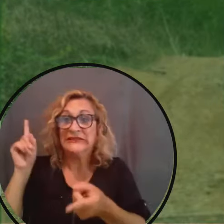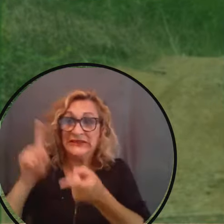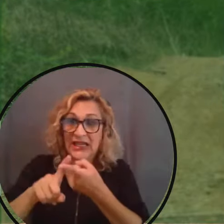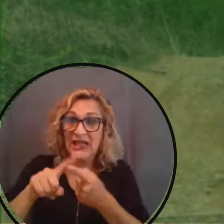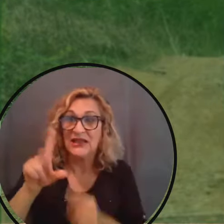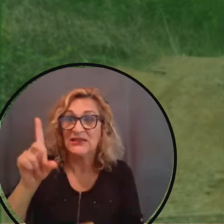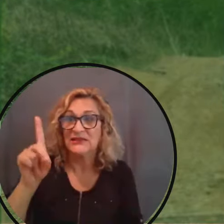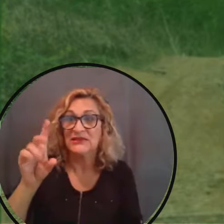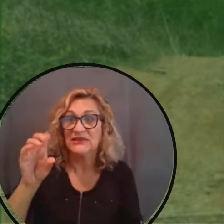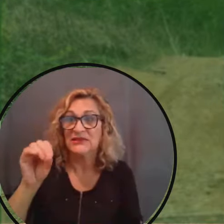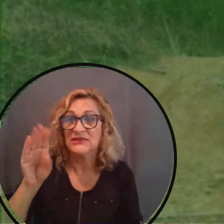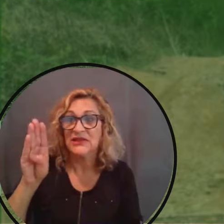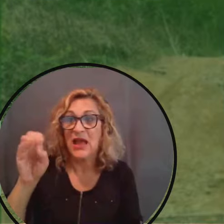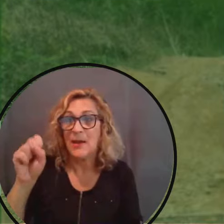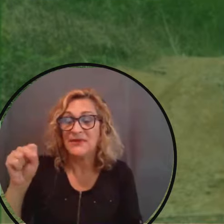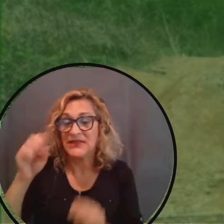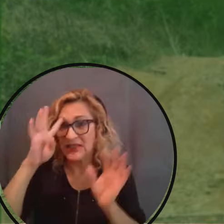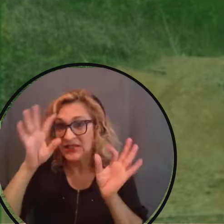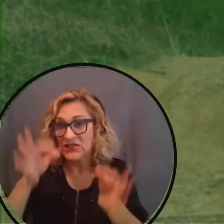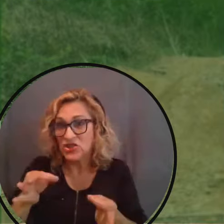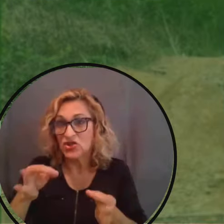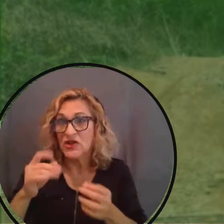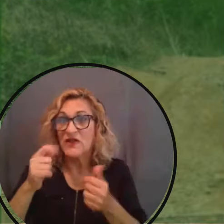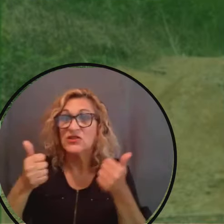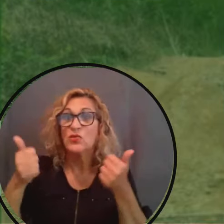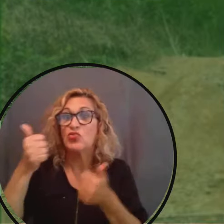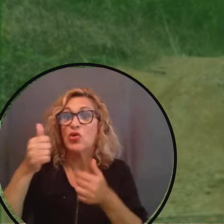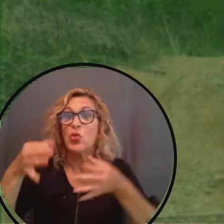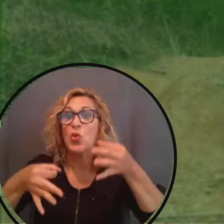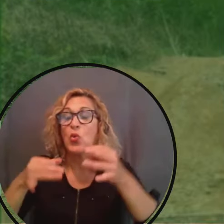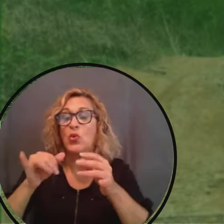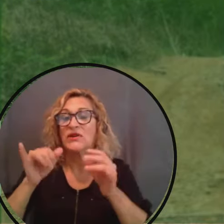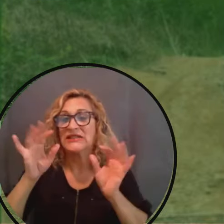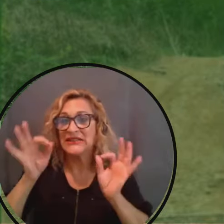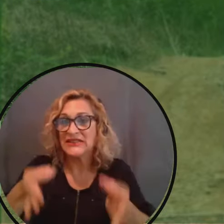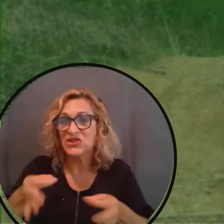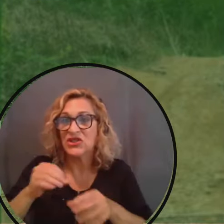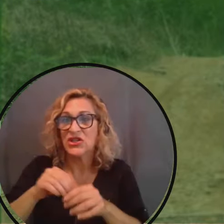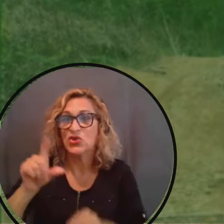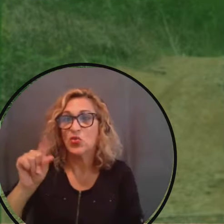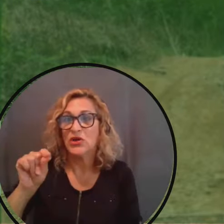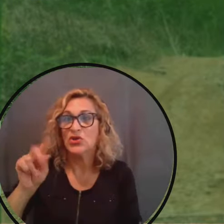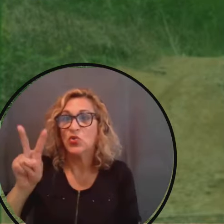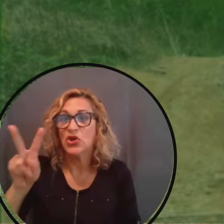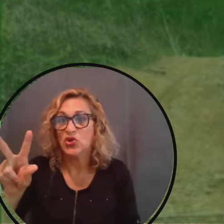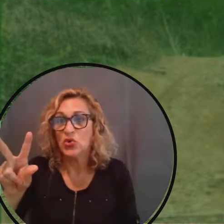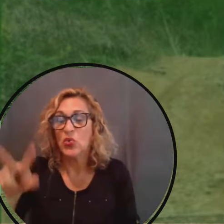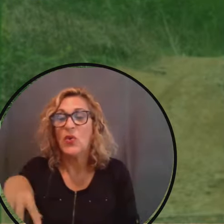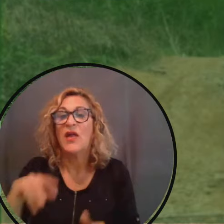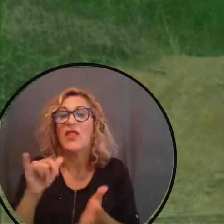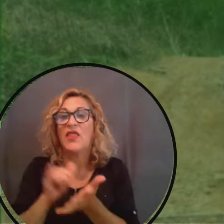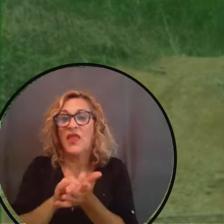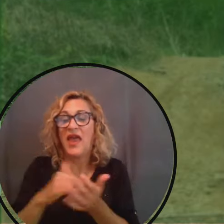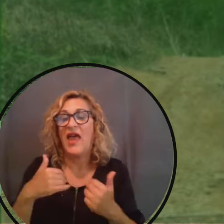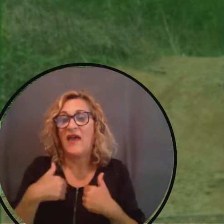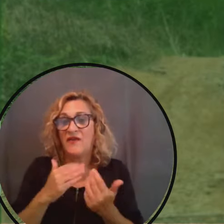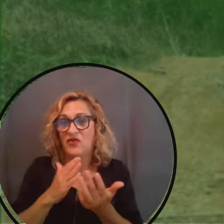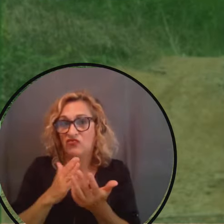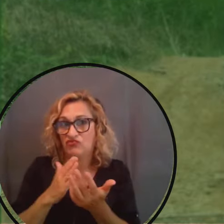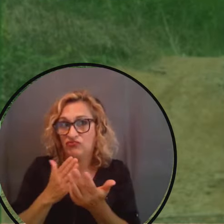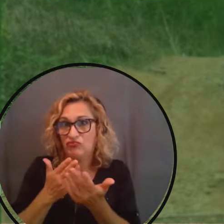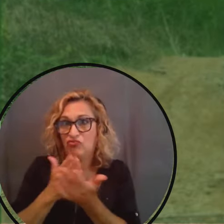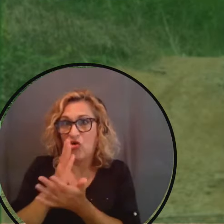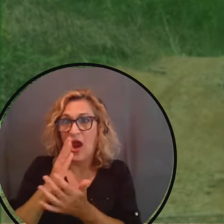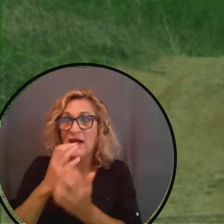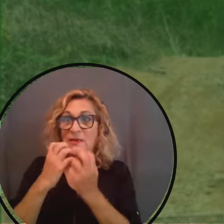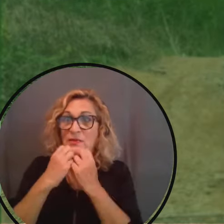Supreme Court decision in June of 2022 that upended our protected right to abortion across